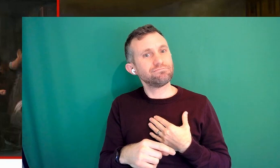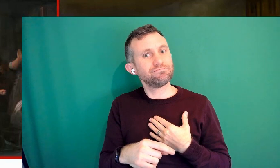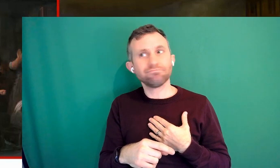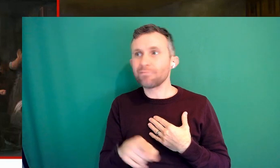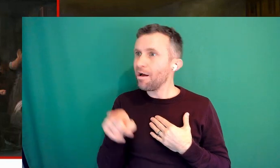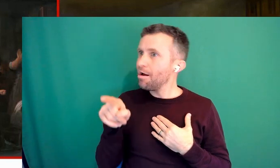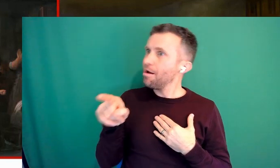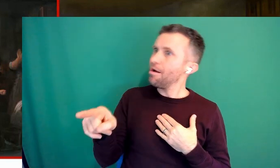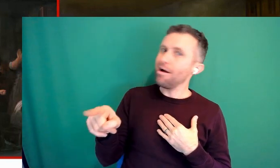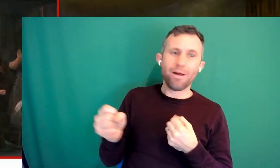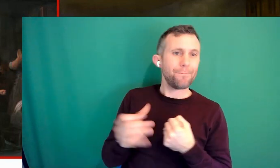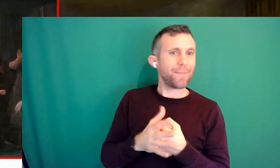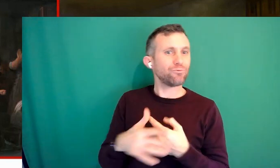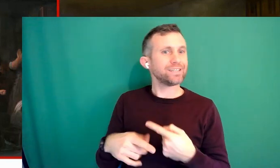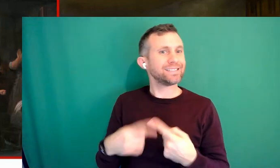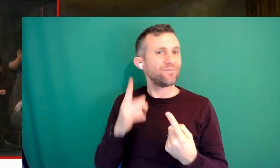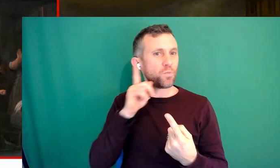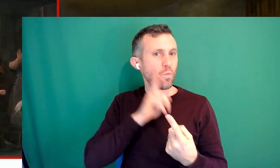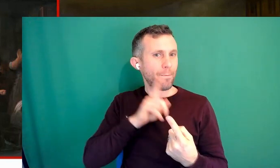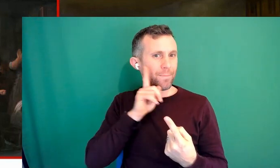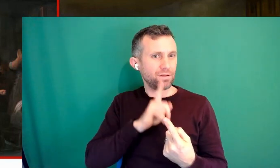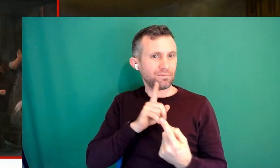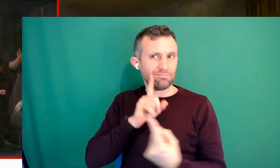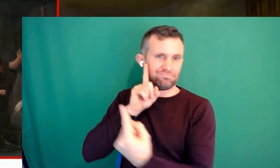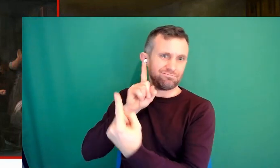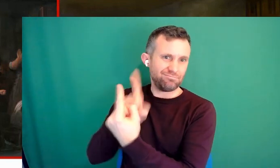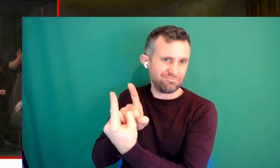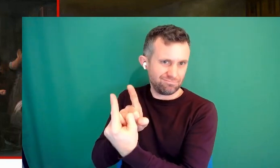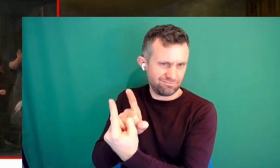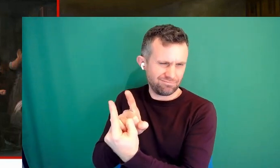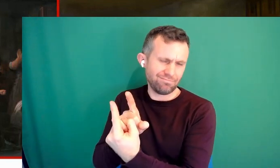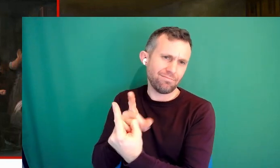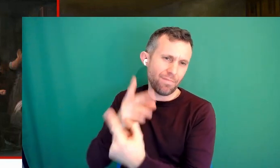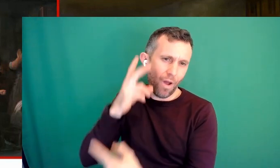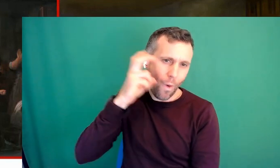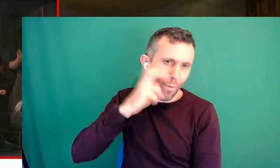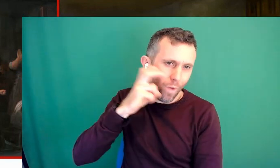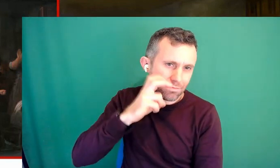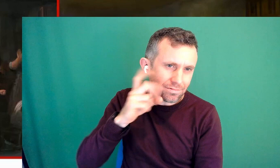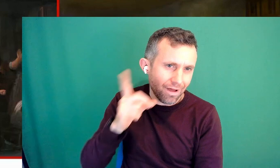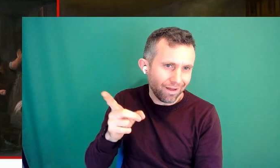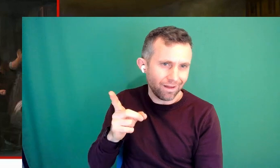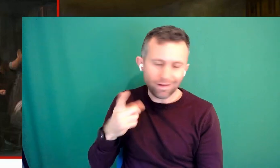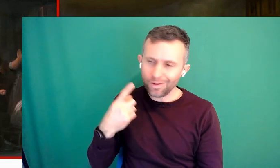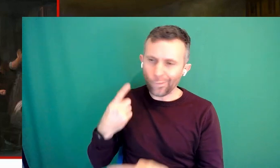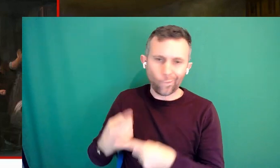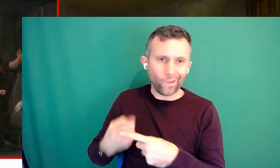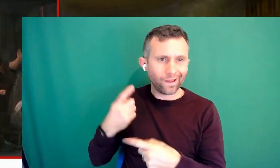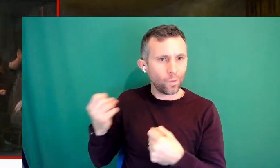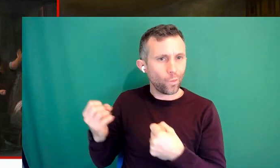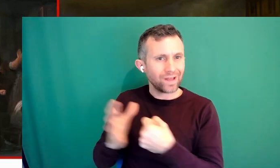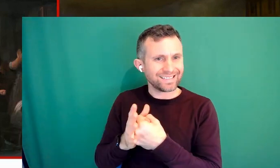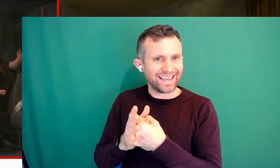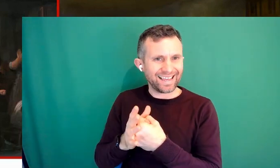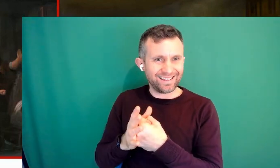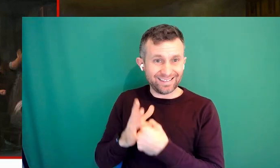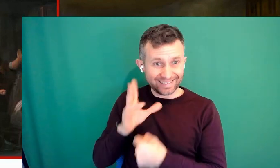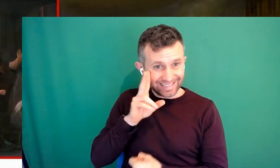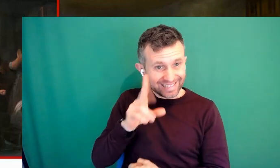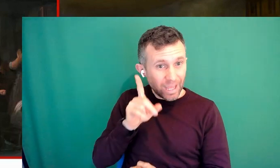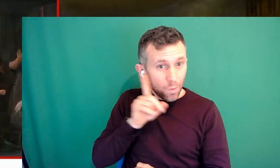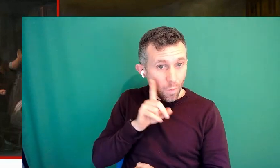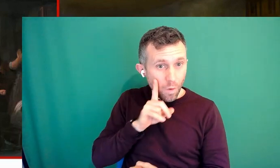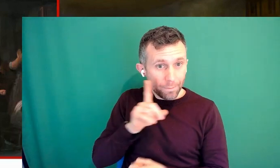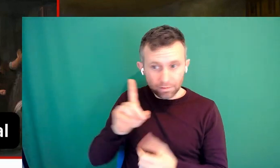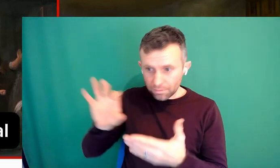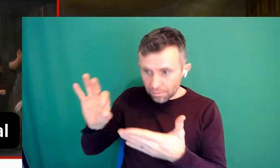has fainted at the sight. In the final panel on the bottom right, Sarah holds